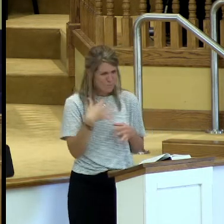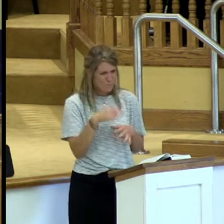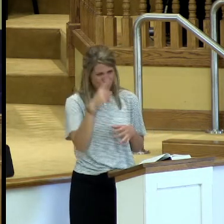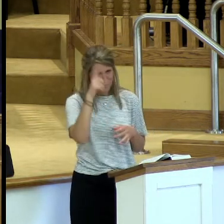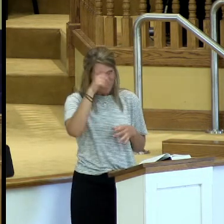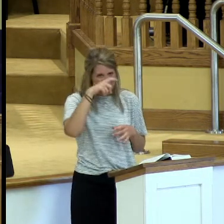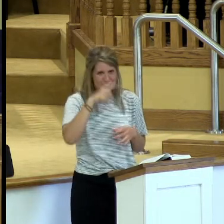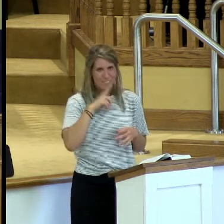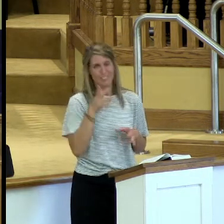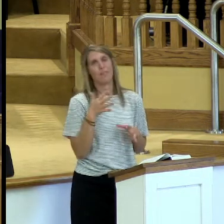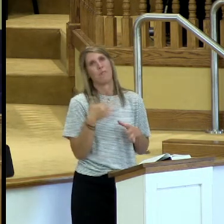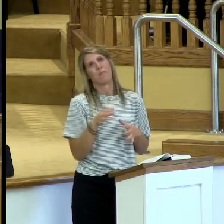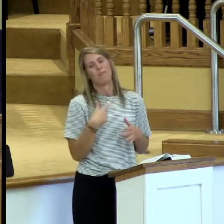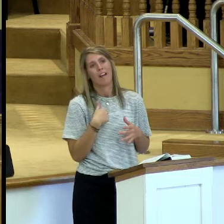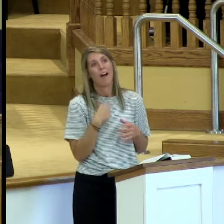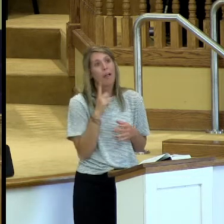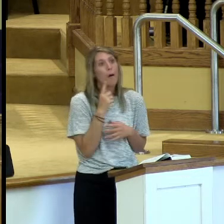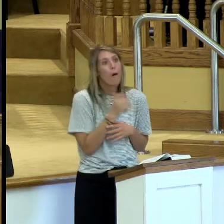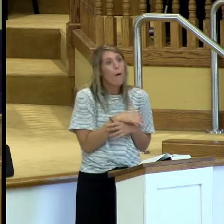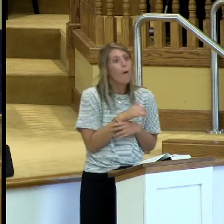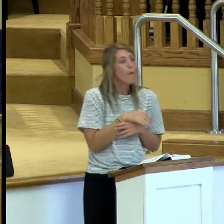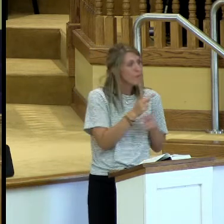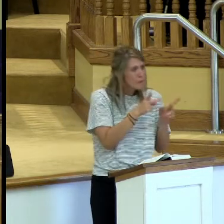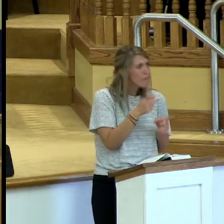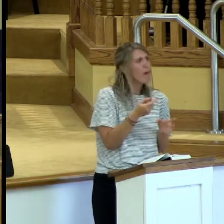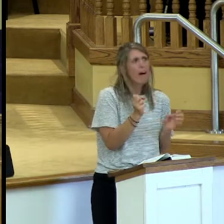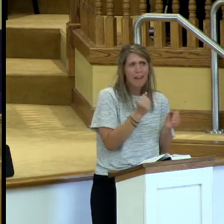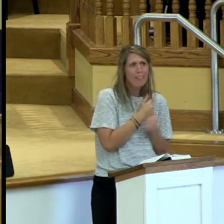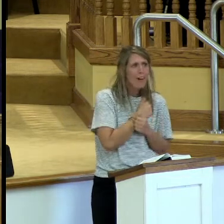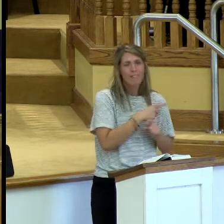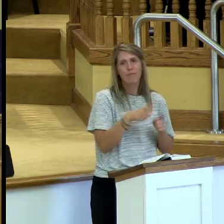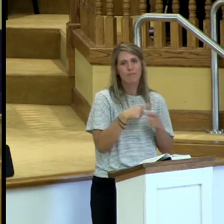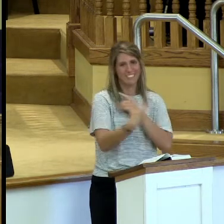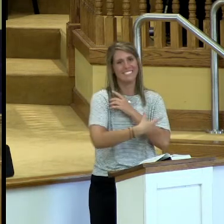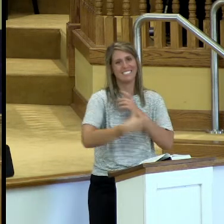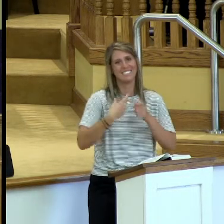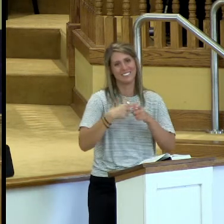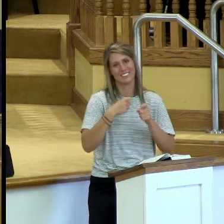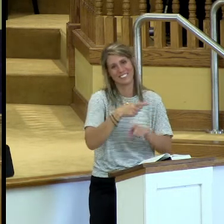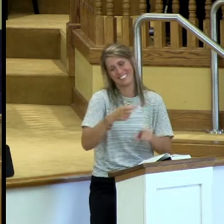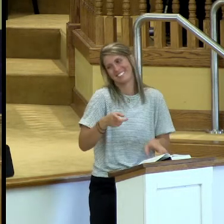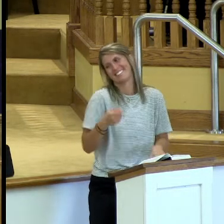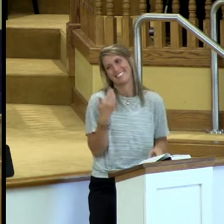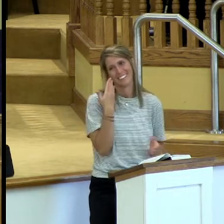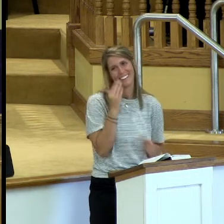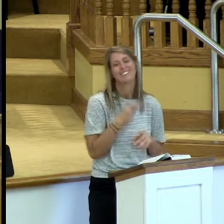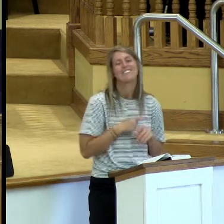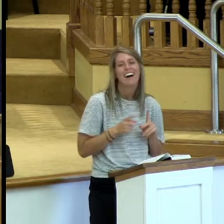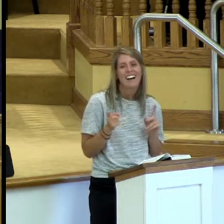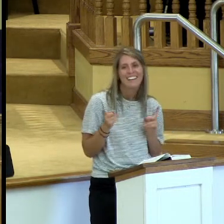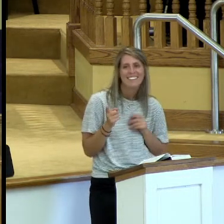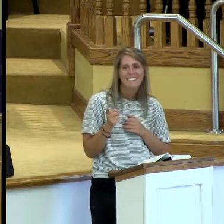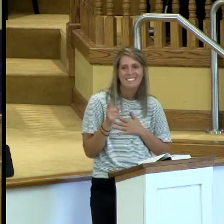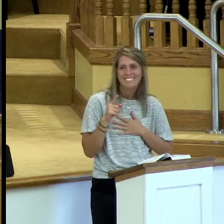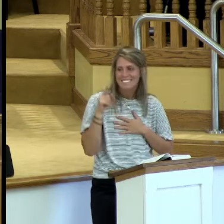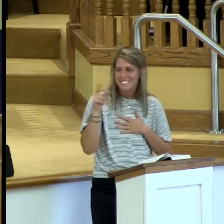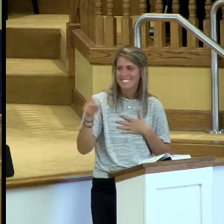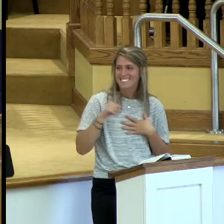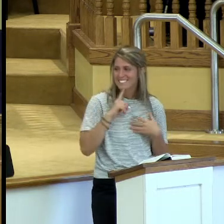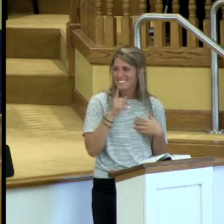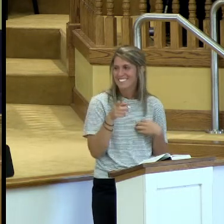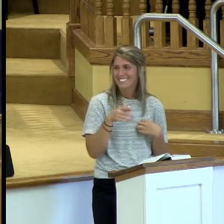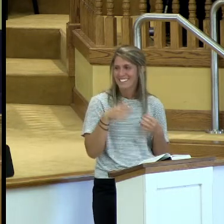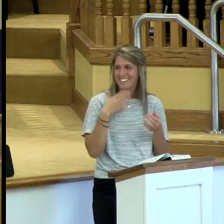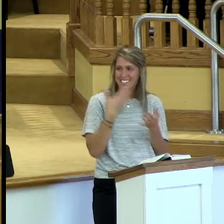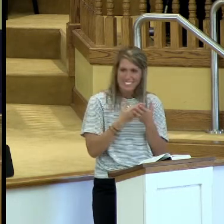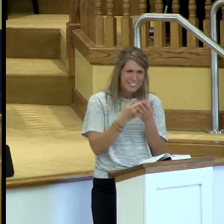is just off the charts. And I'm like, oh, they're bad people. What? I love them. And then they steal from you, right? Like, I don't know. But it's just wild. Like, she's great